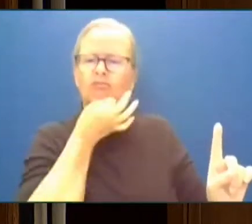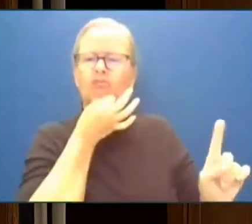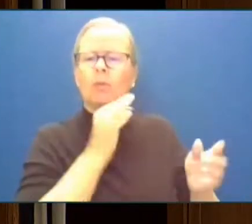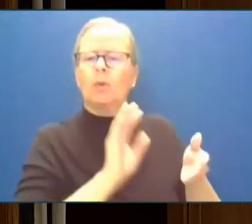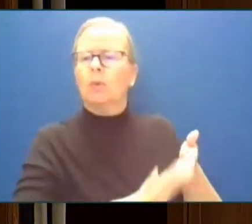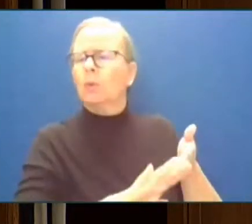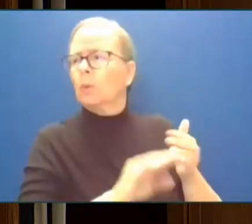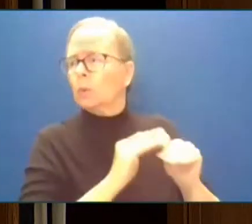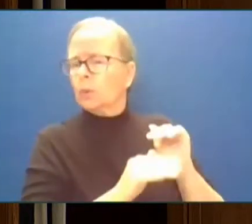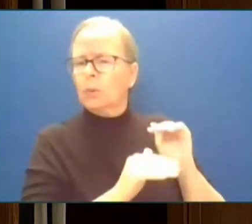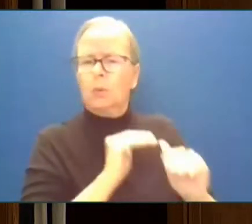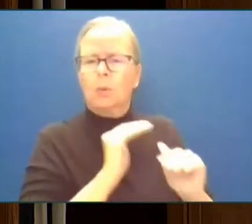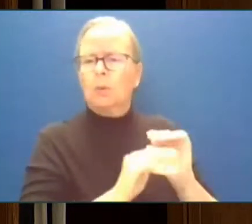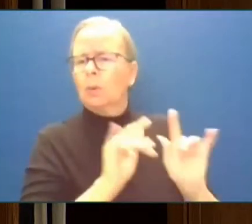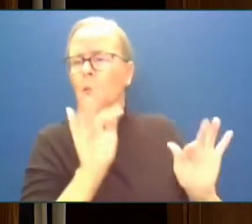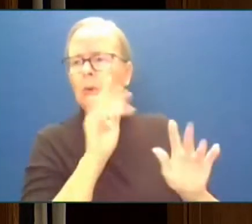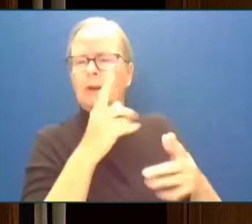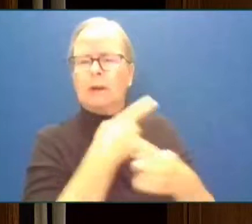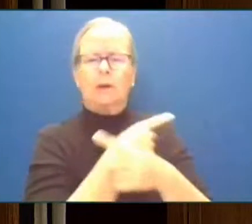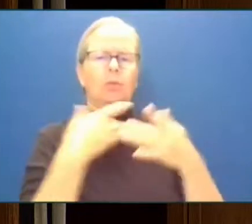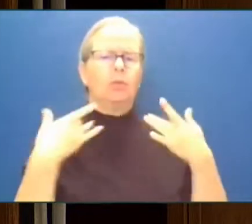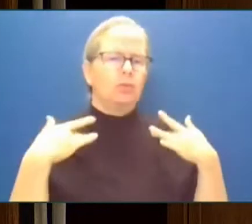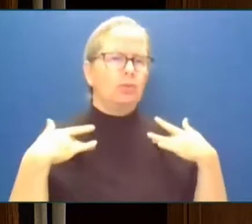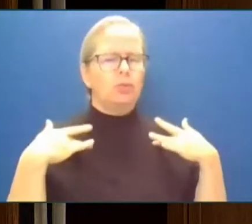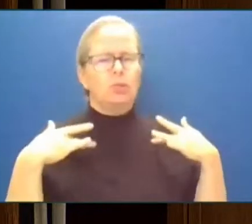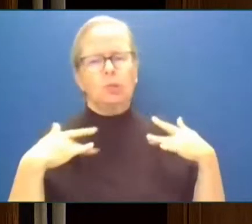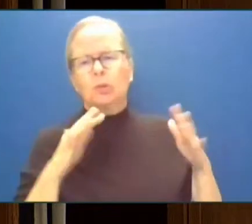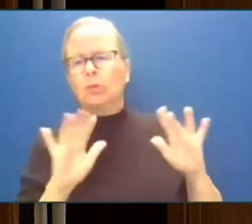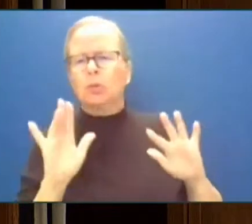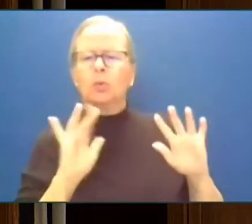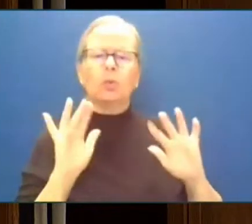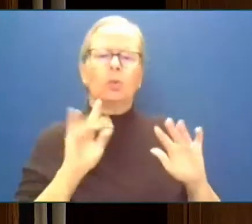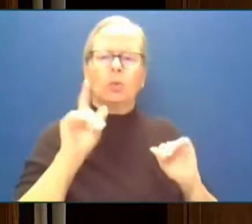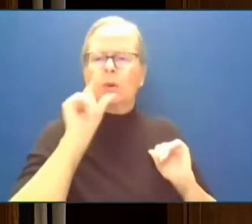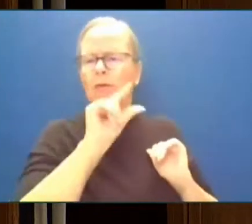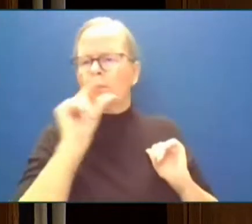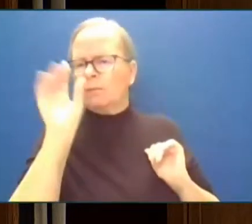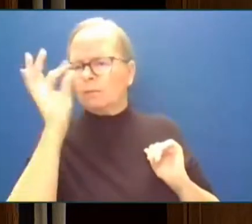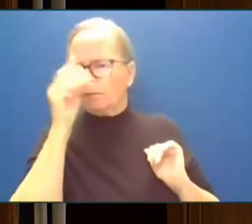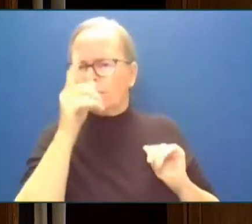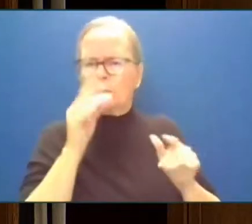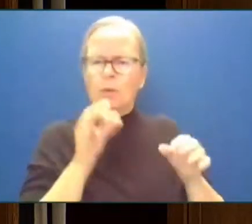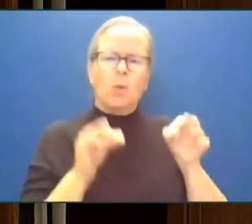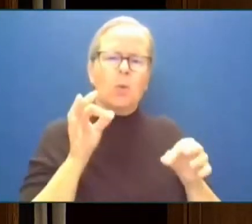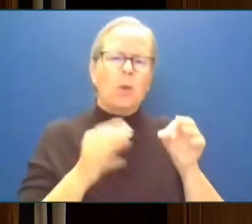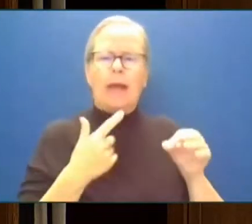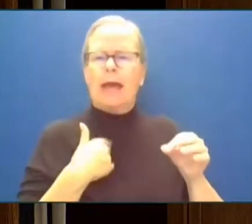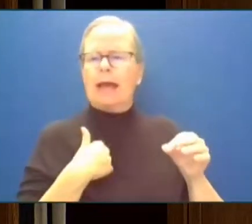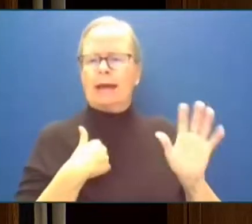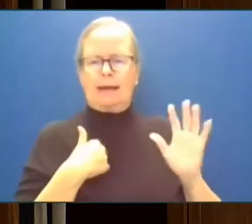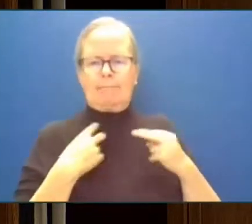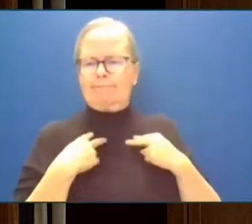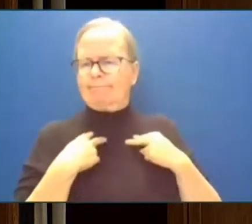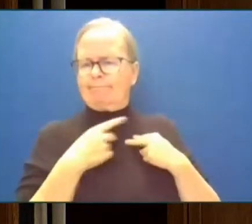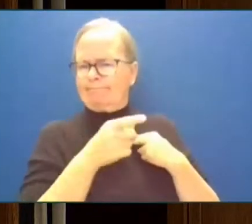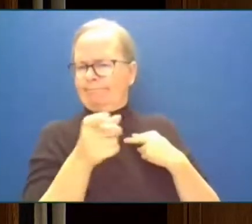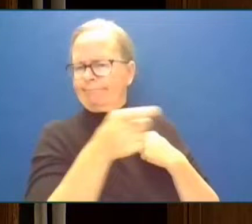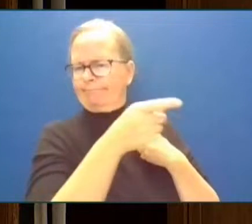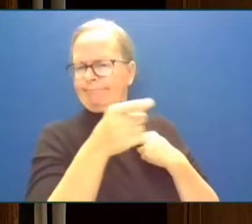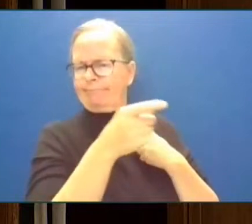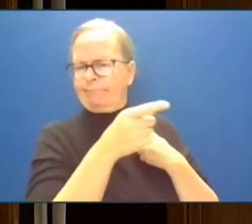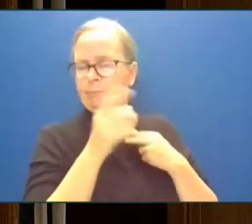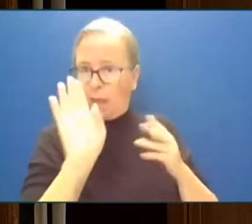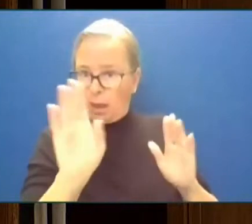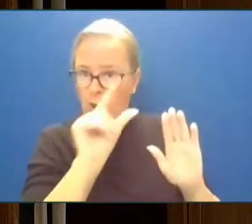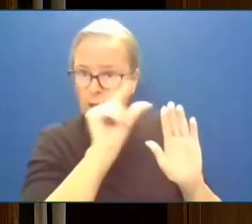he could do, he said. But the government's own report, Mr. Speaker, makes it clear that that is not